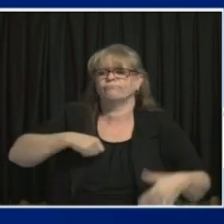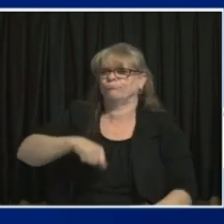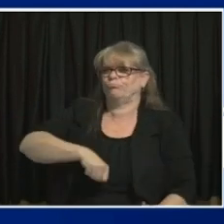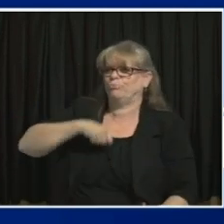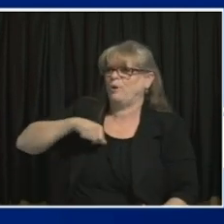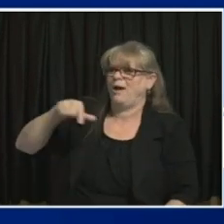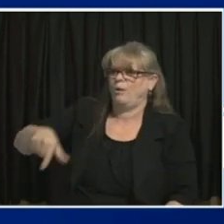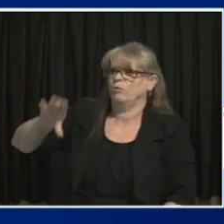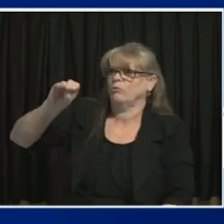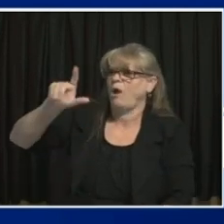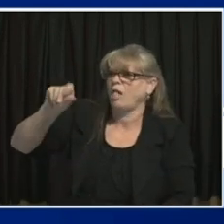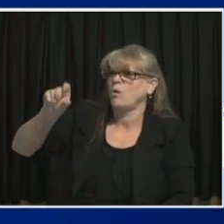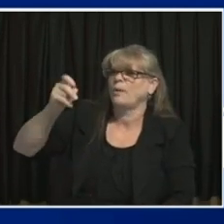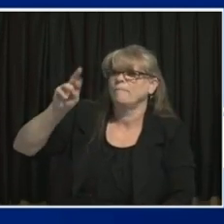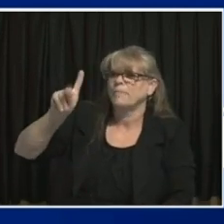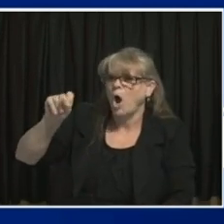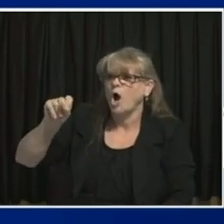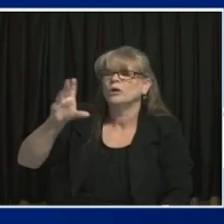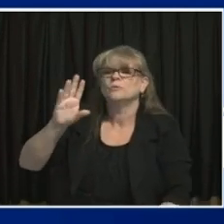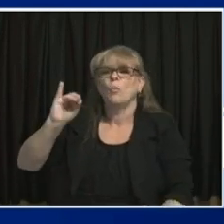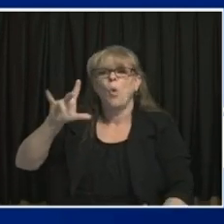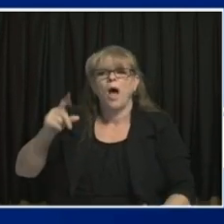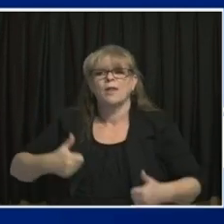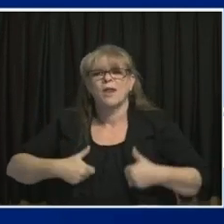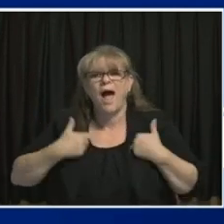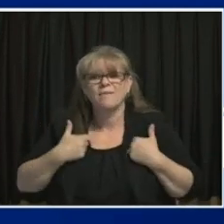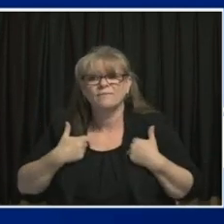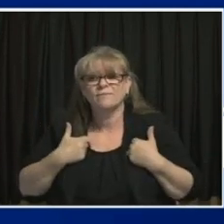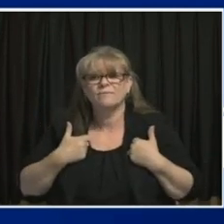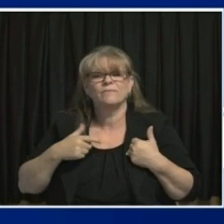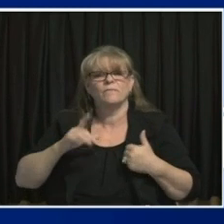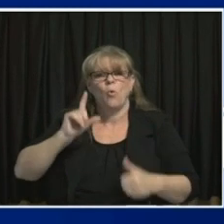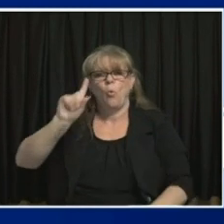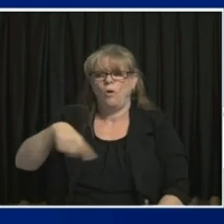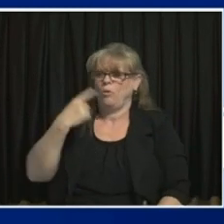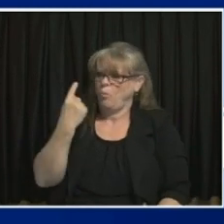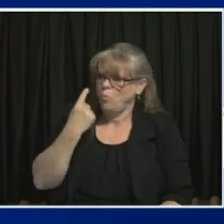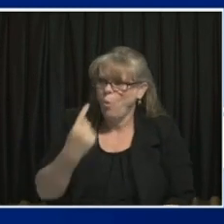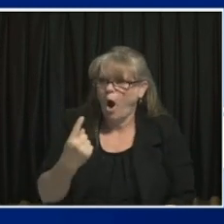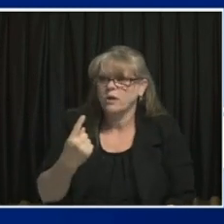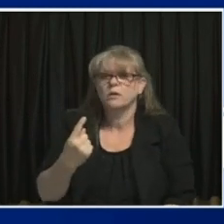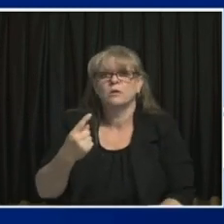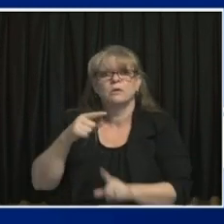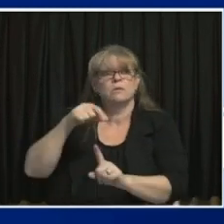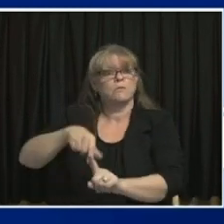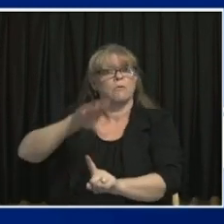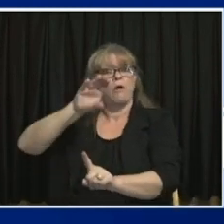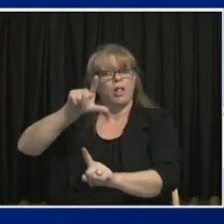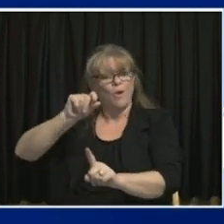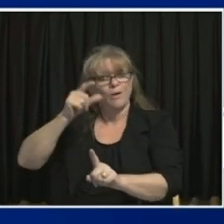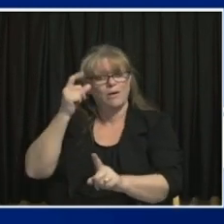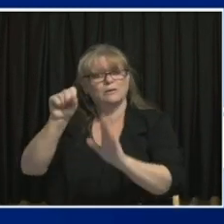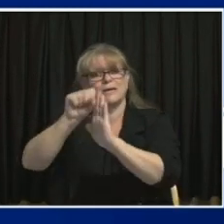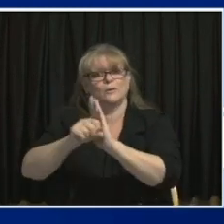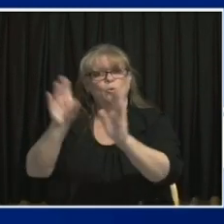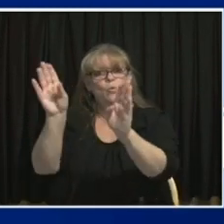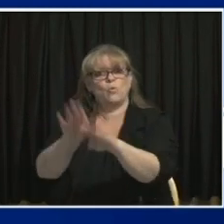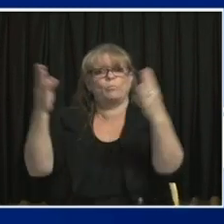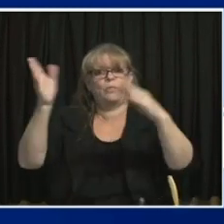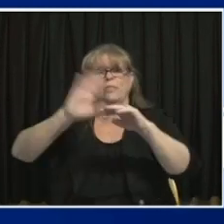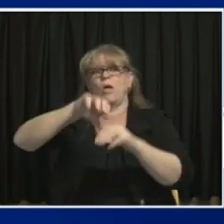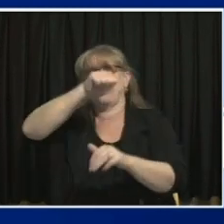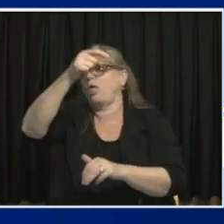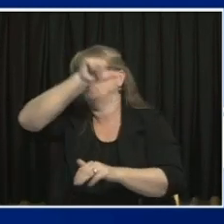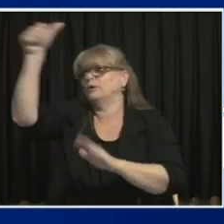one of the few states in the country that's kept our state parks open throughout this entire crisis. In large part because we are, as a state,